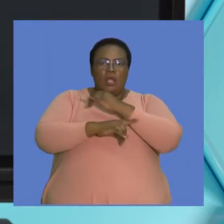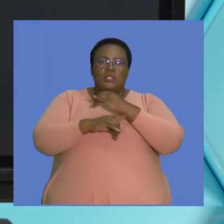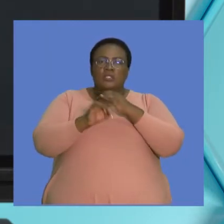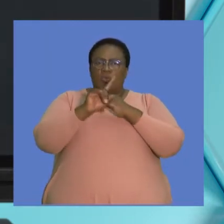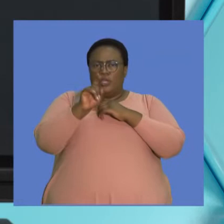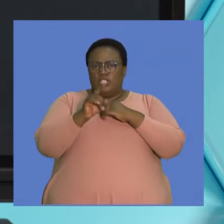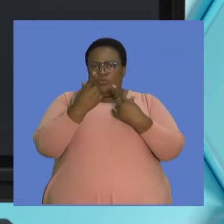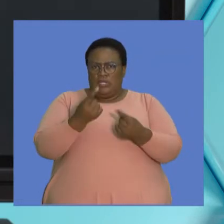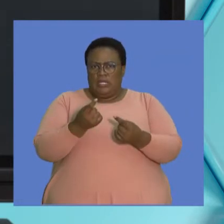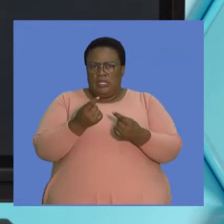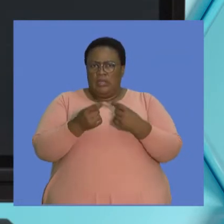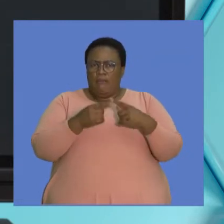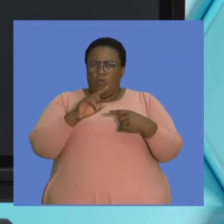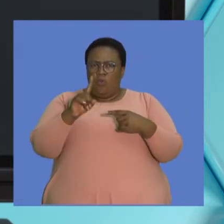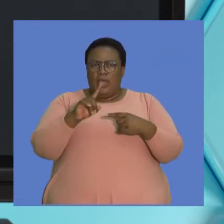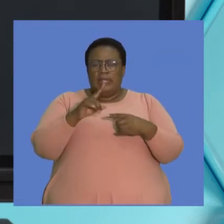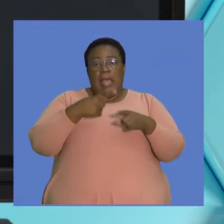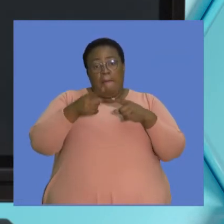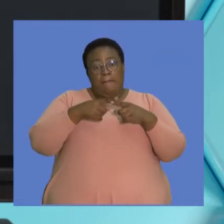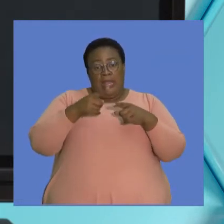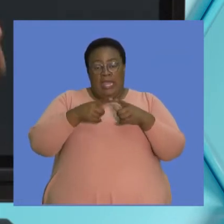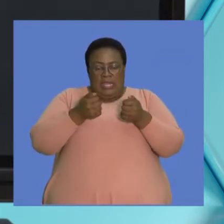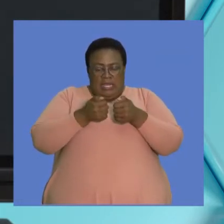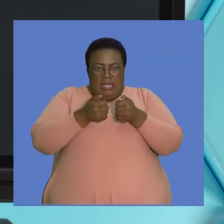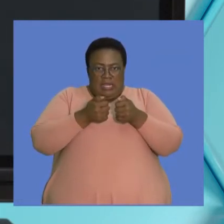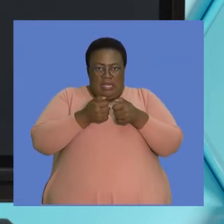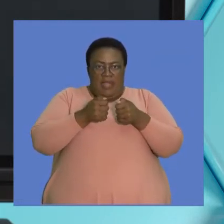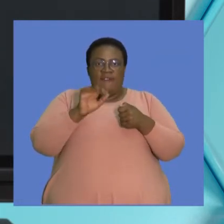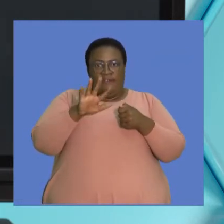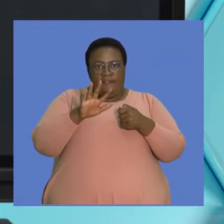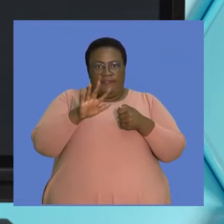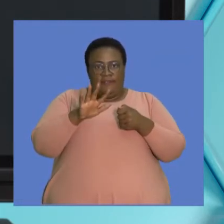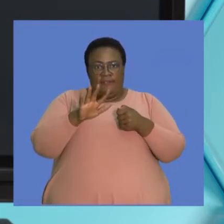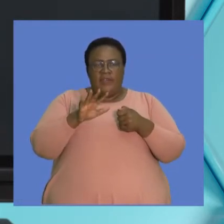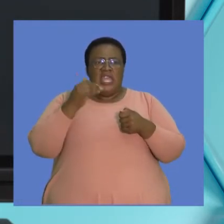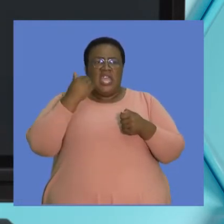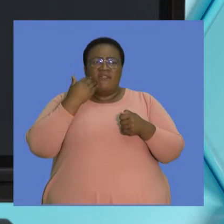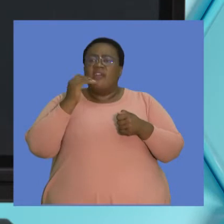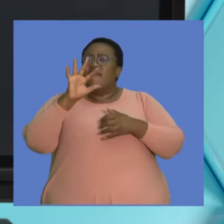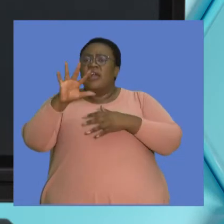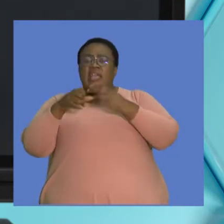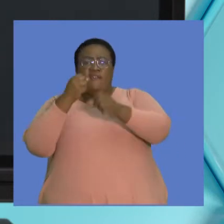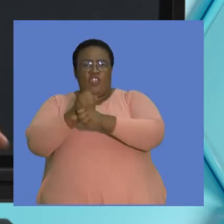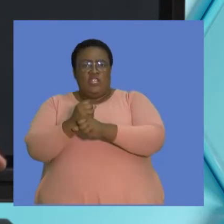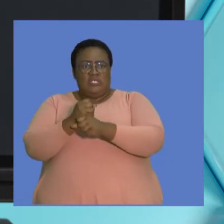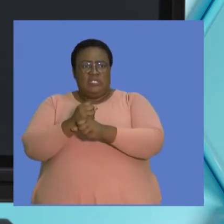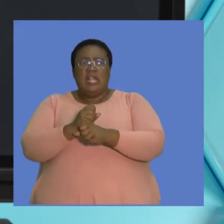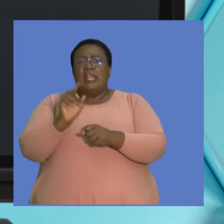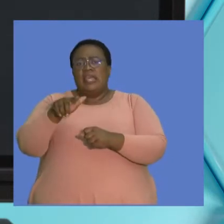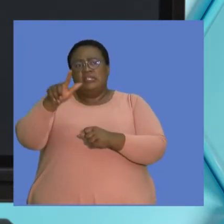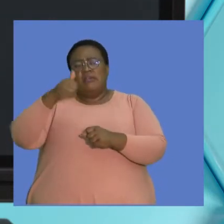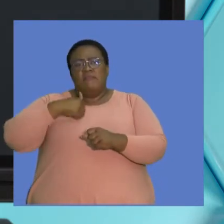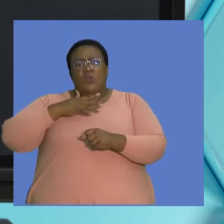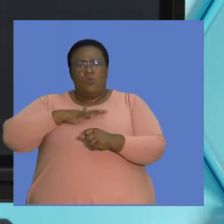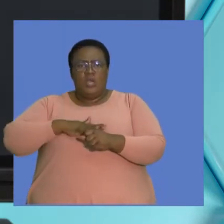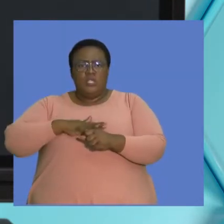the PlayStation 5 was, if I wanted to buy a newer version after 5 years when I sell my own, remember the